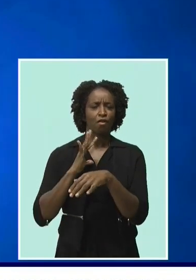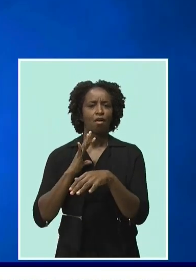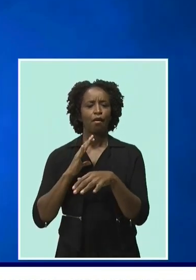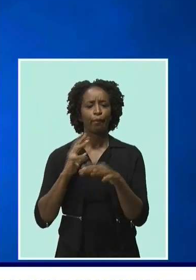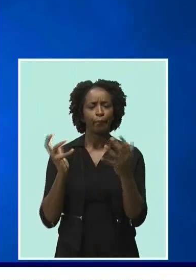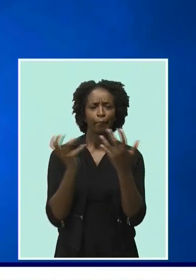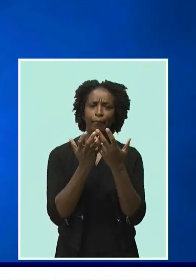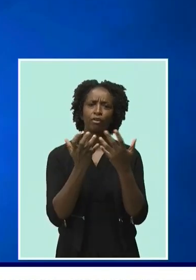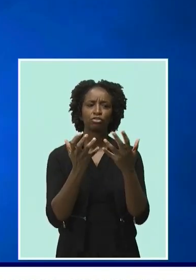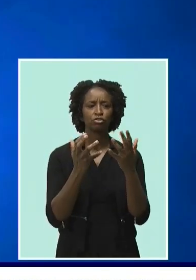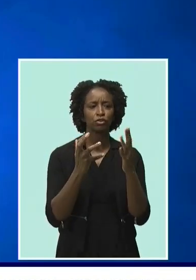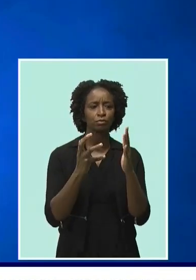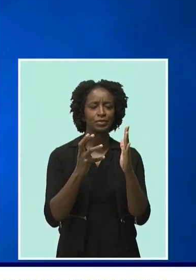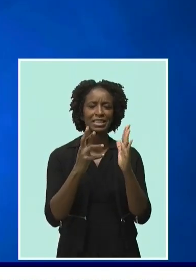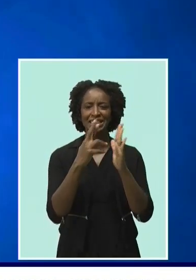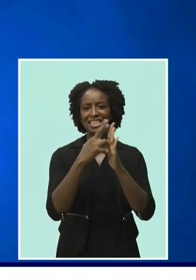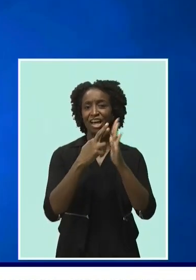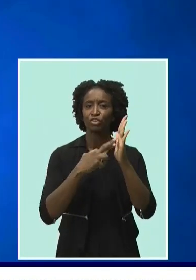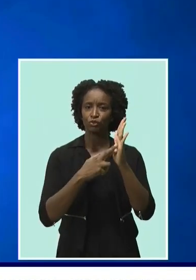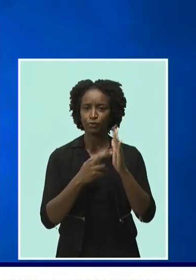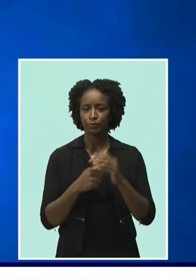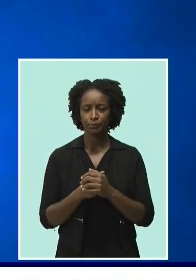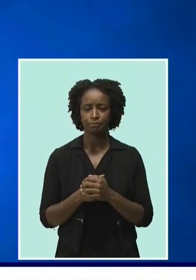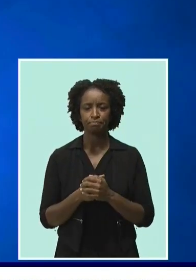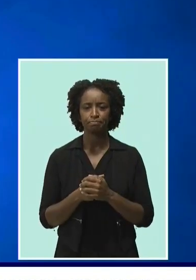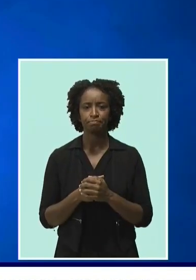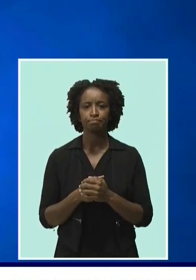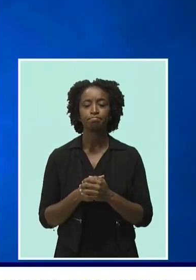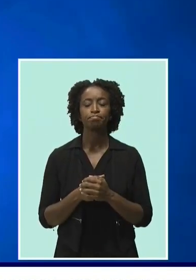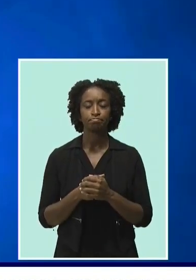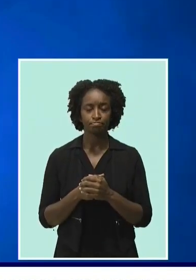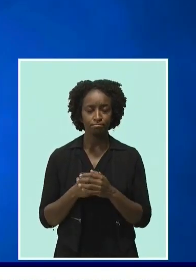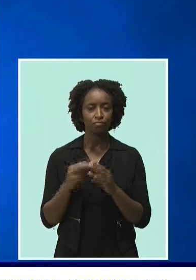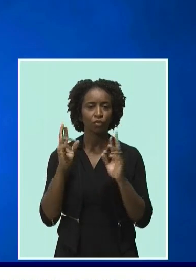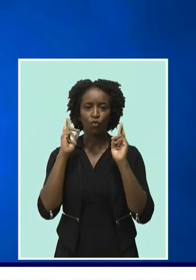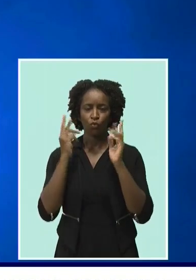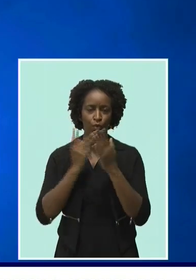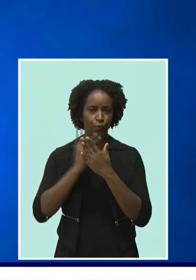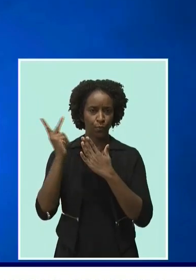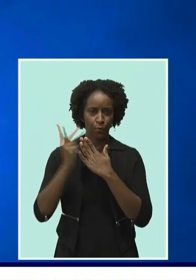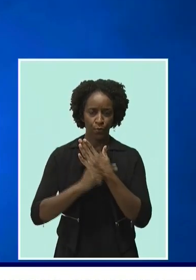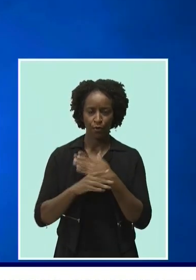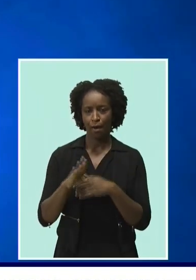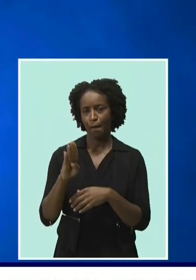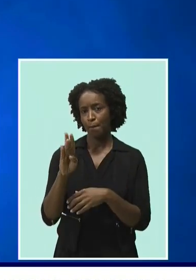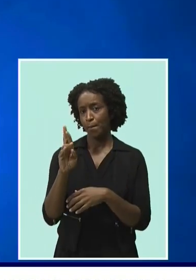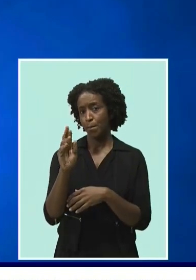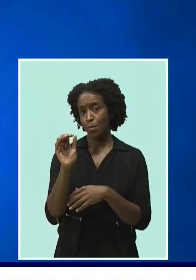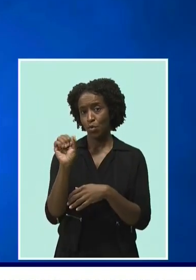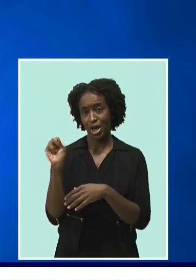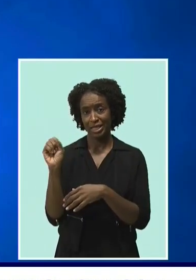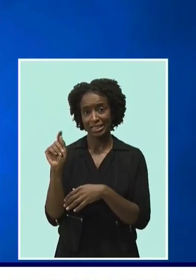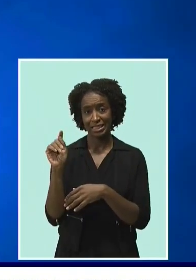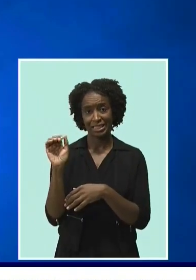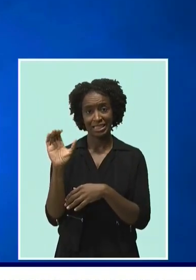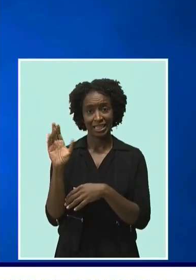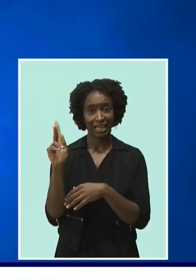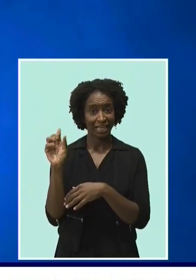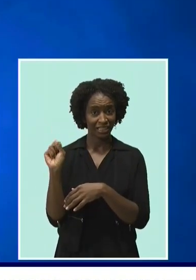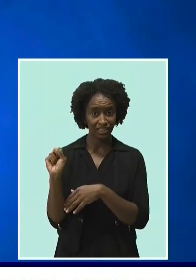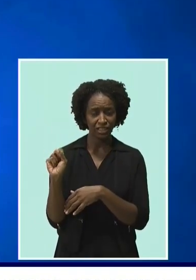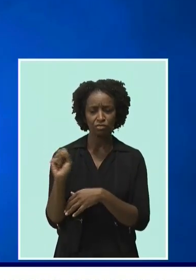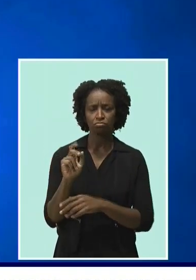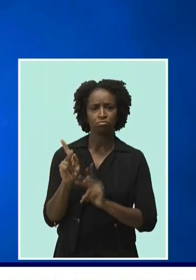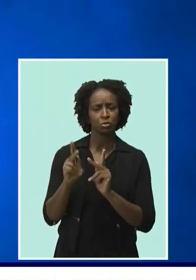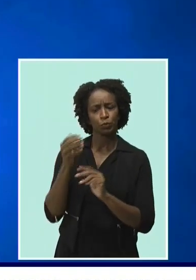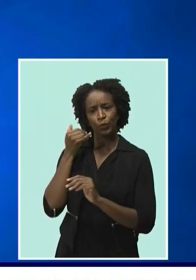engage the attention of thousands of listeners on VOB's Brass Tacks program as a talk show host, but he exhibited his passion for radio as